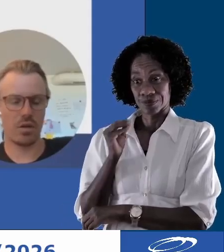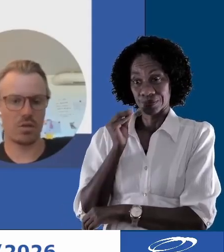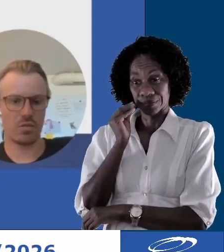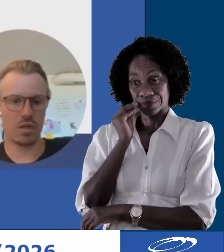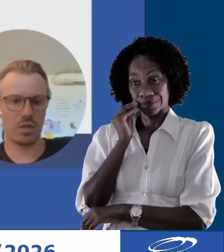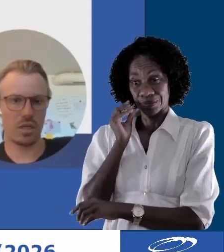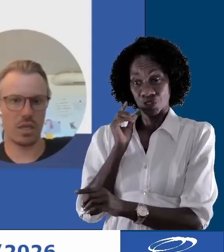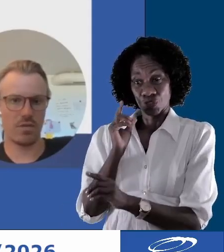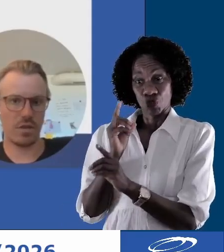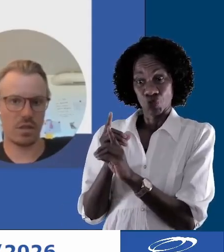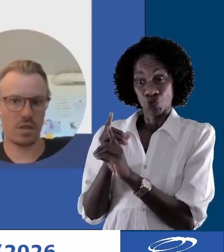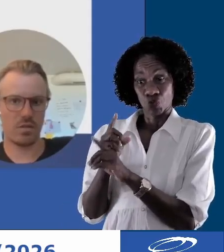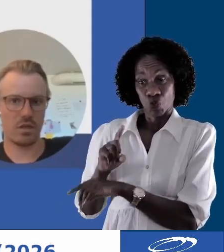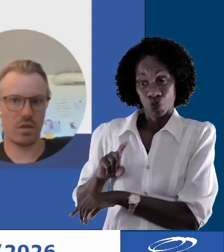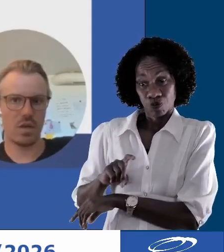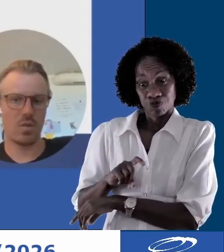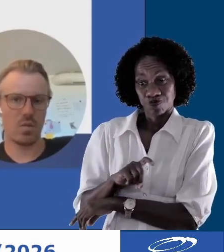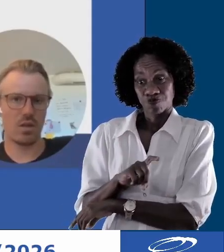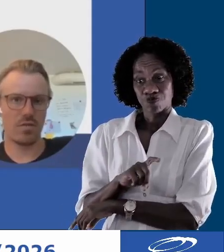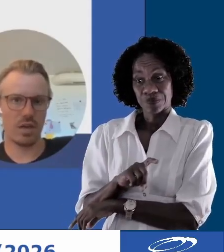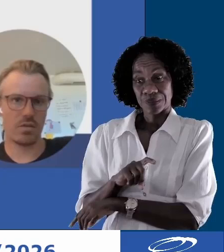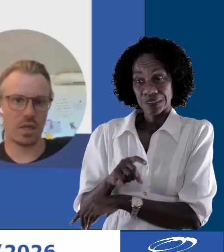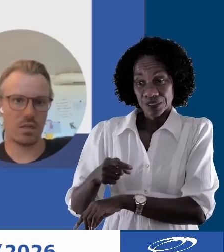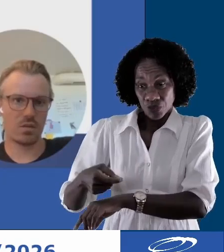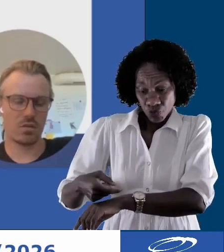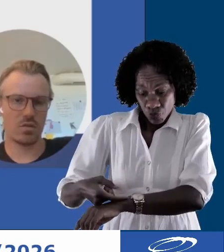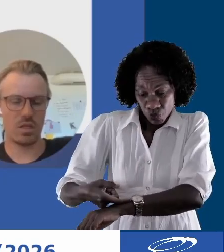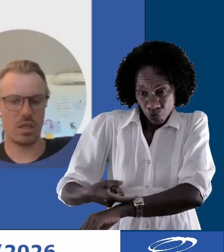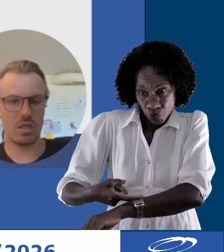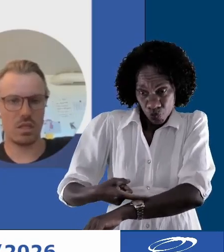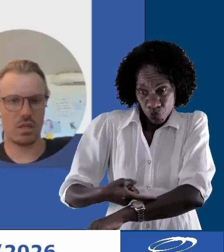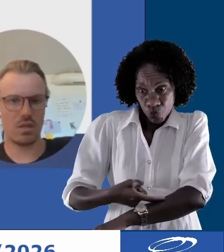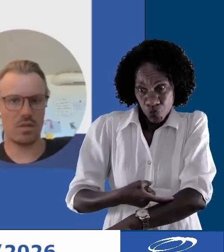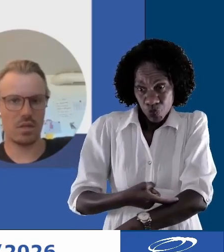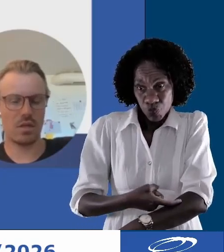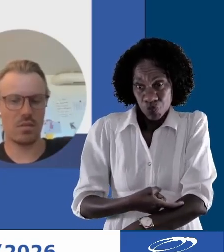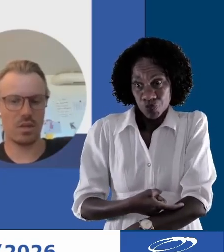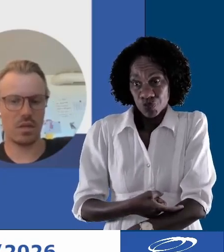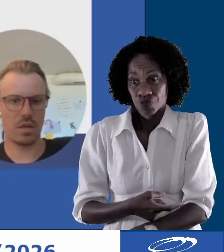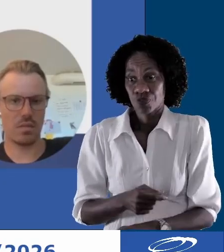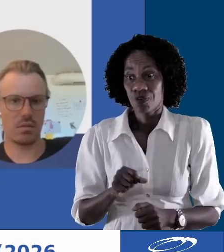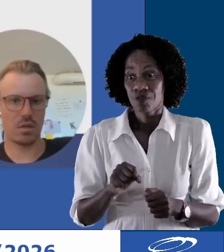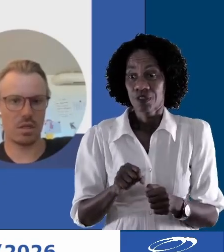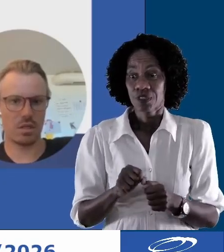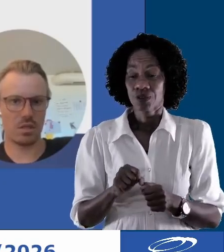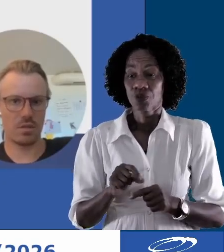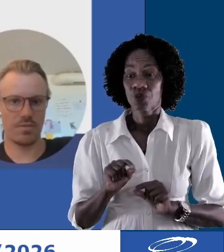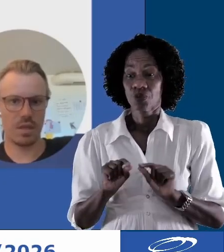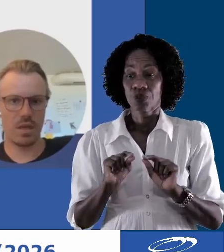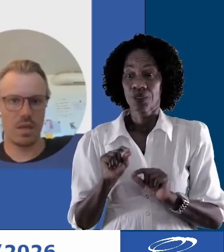area surrounding an infection cavity with vancomycin concentration inside the cavity obtained by